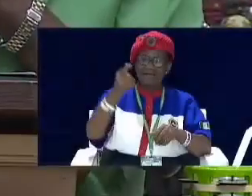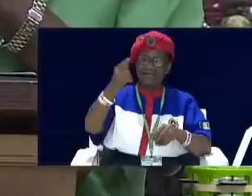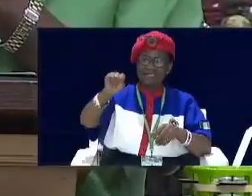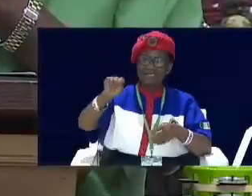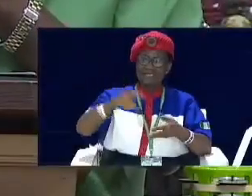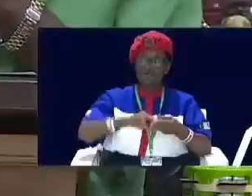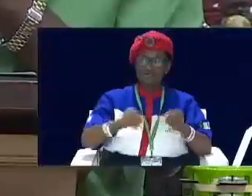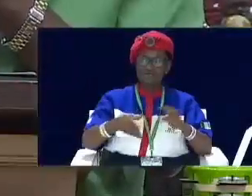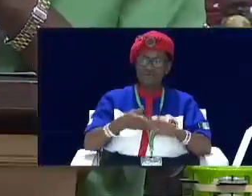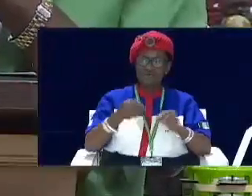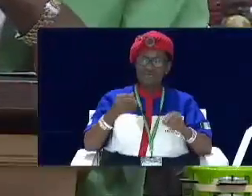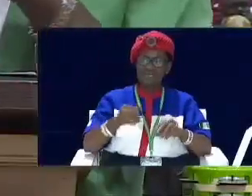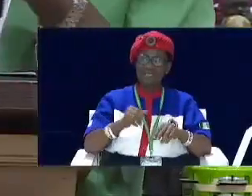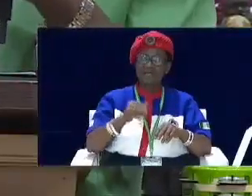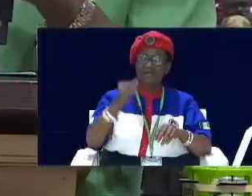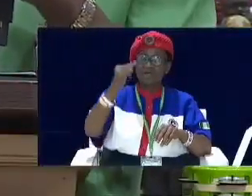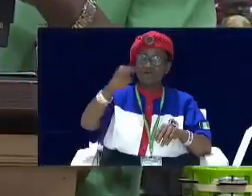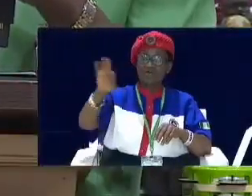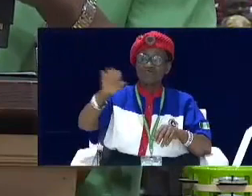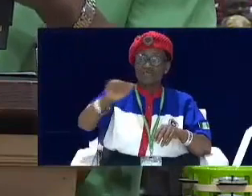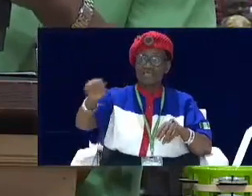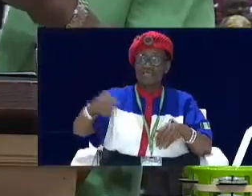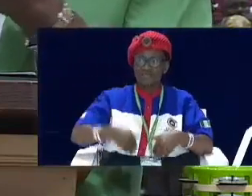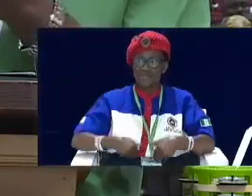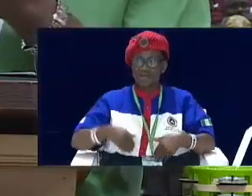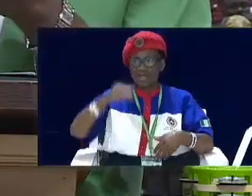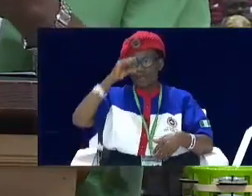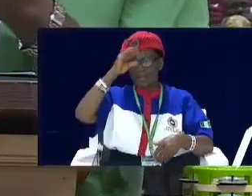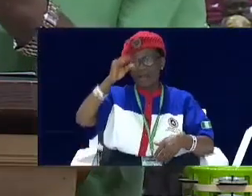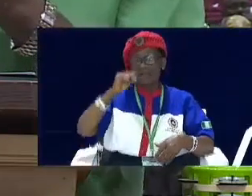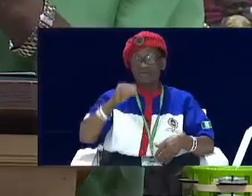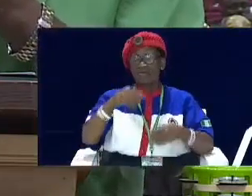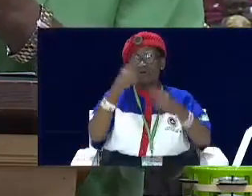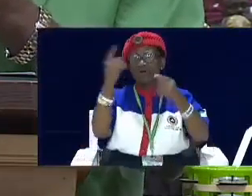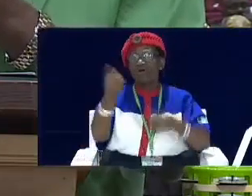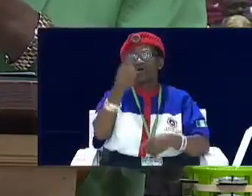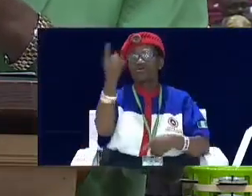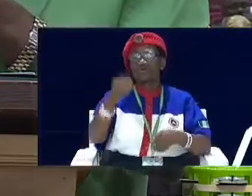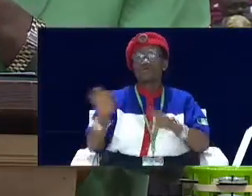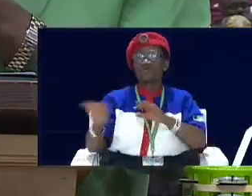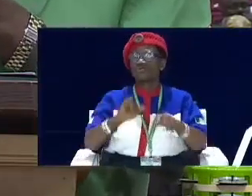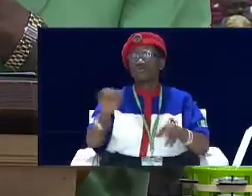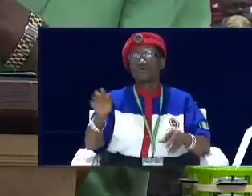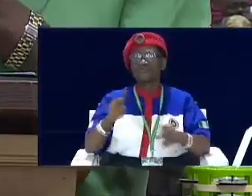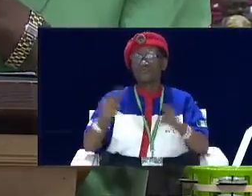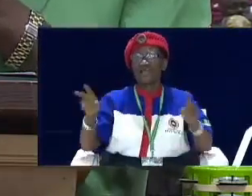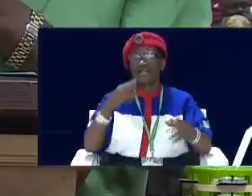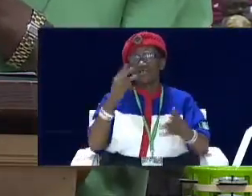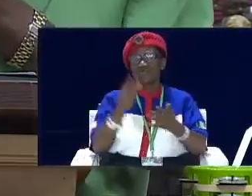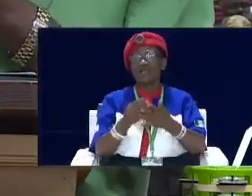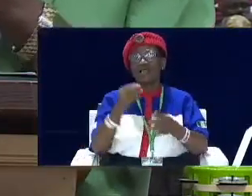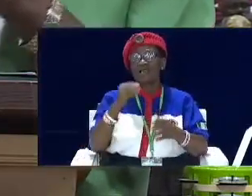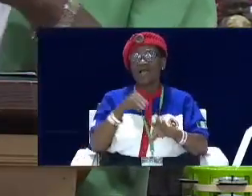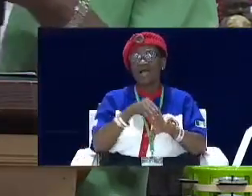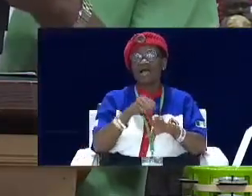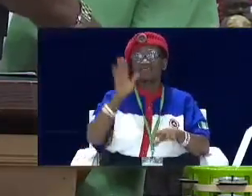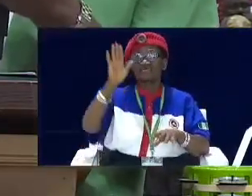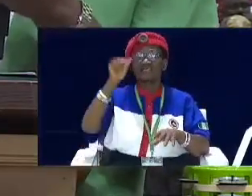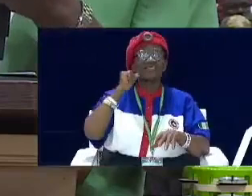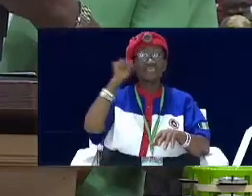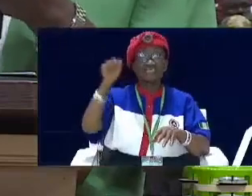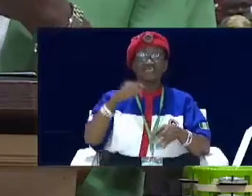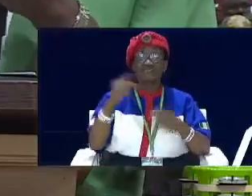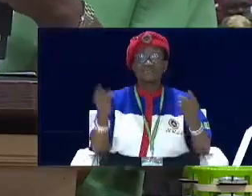A young man, ti odomokunrin kan, always doing very well in his place of work. To je pe o se daada ni bi ise. When it's time